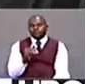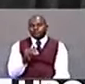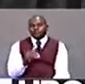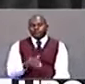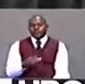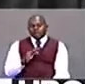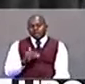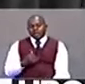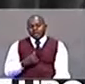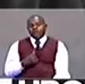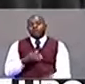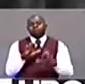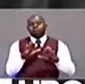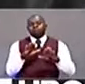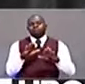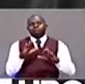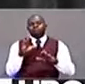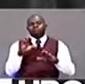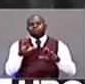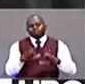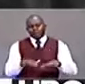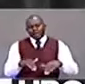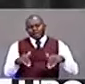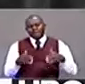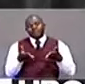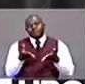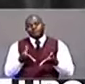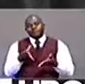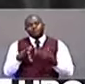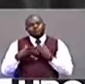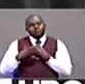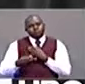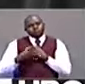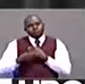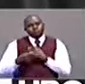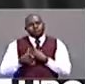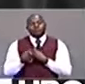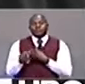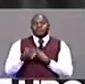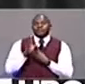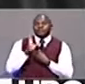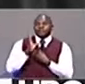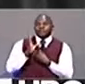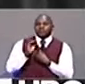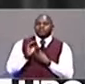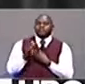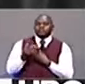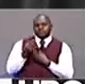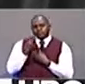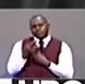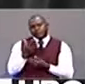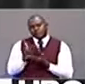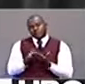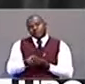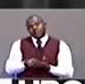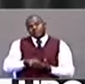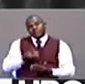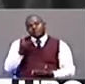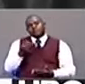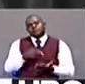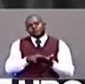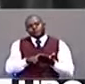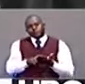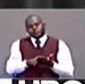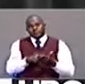our legislation here, we have learned from him that if you look at certain virtues and you use those